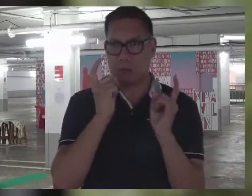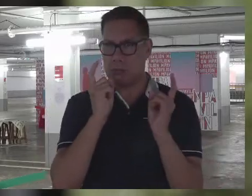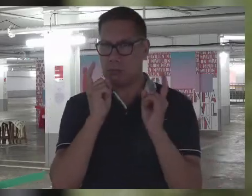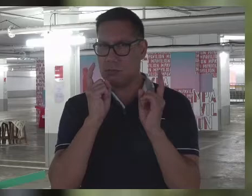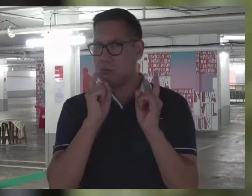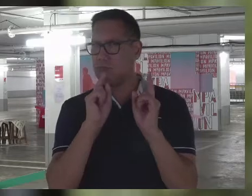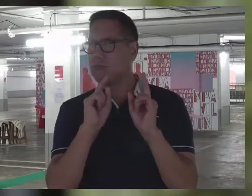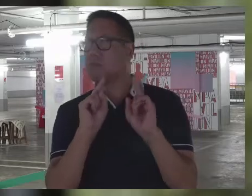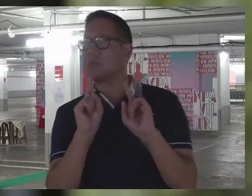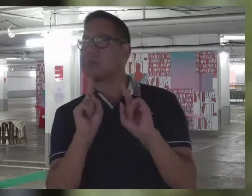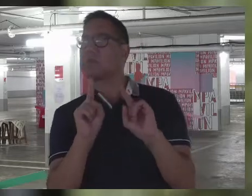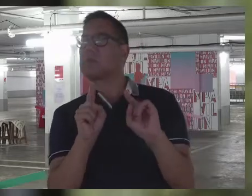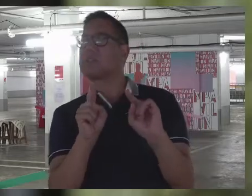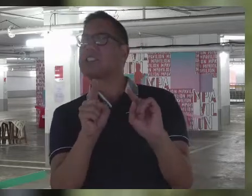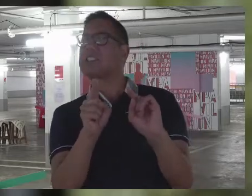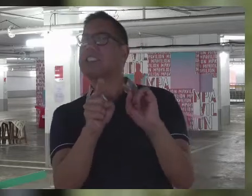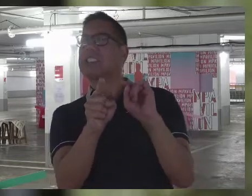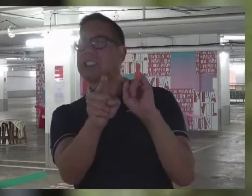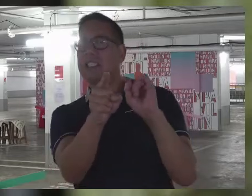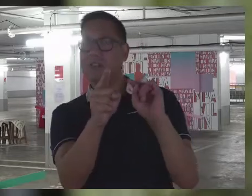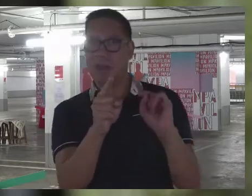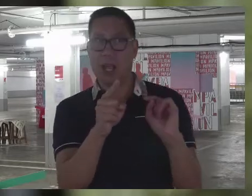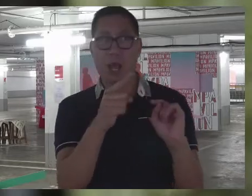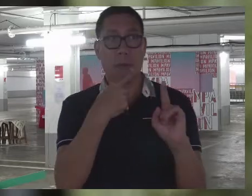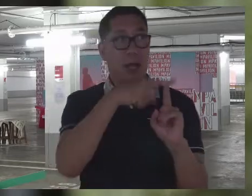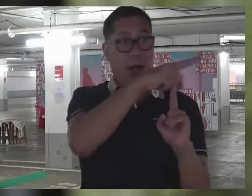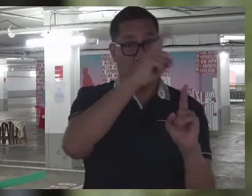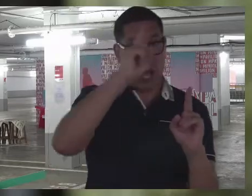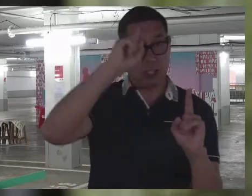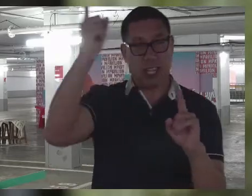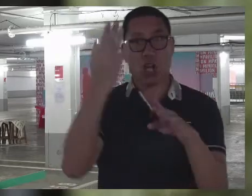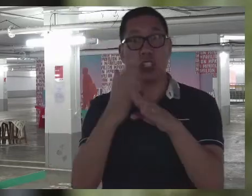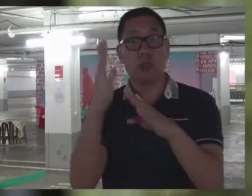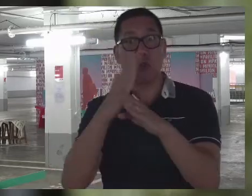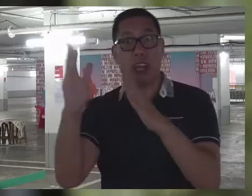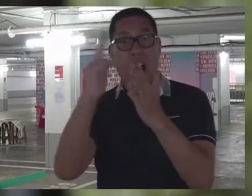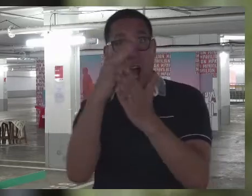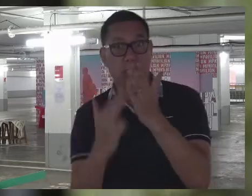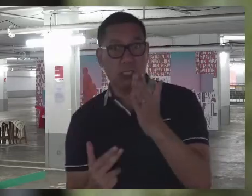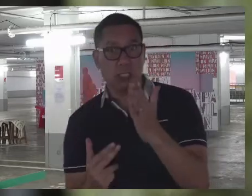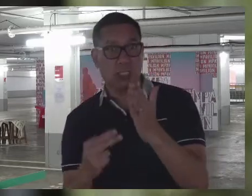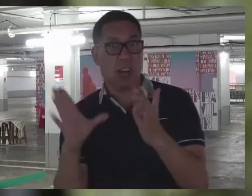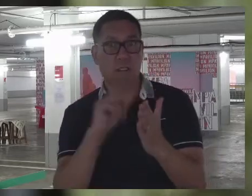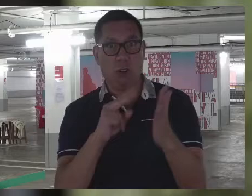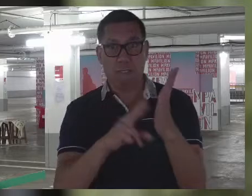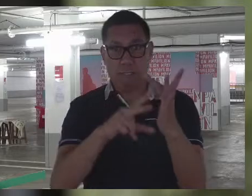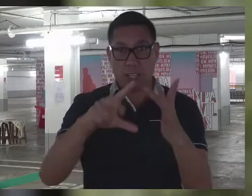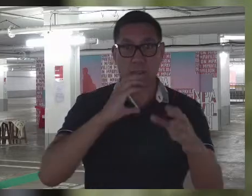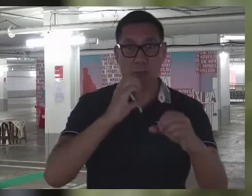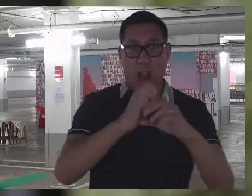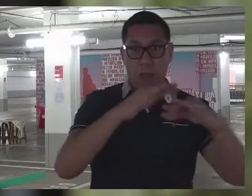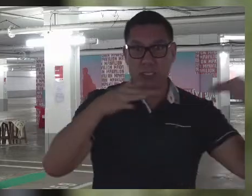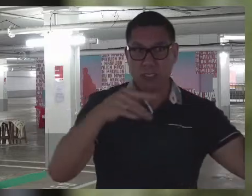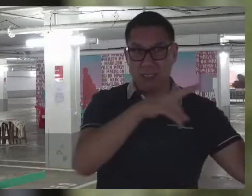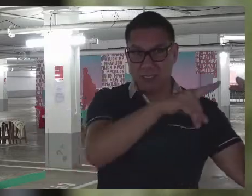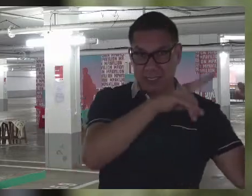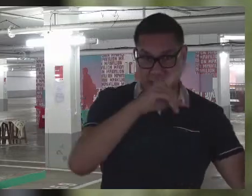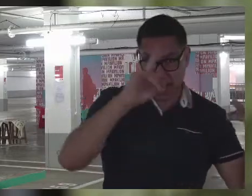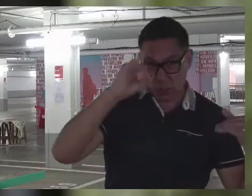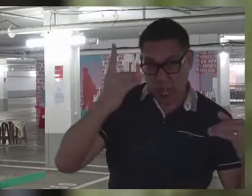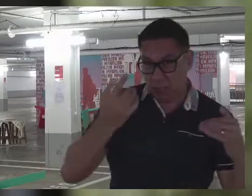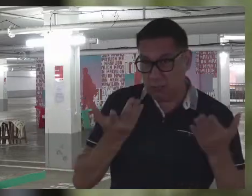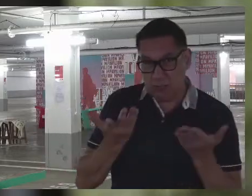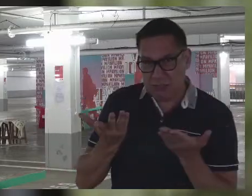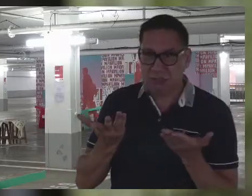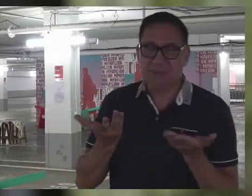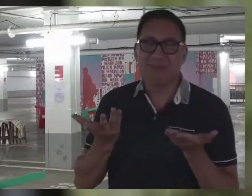the understanding of what a contemporary artist is within the broader spectrum of Parliament is sort of, well, you know,